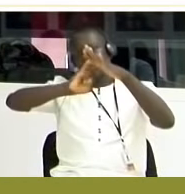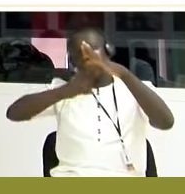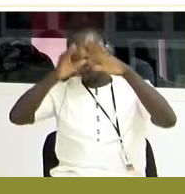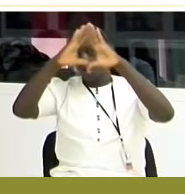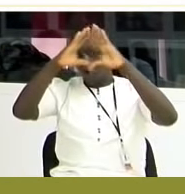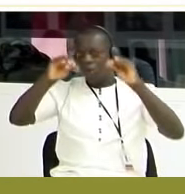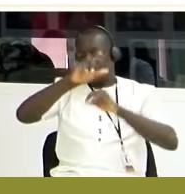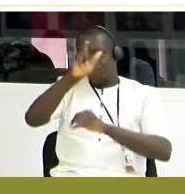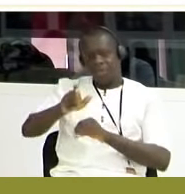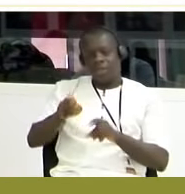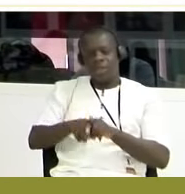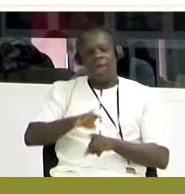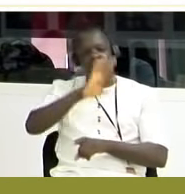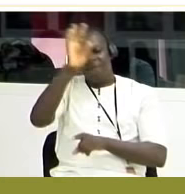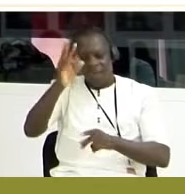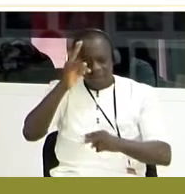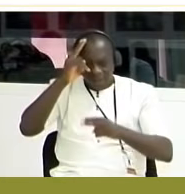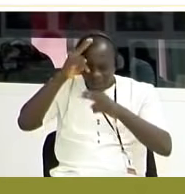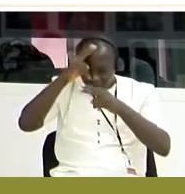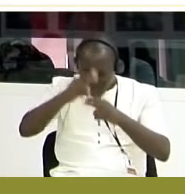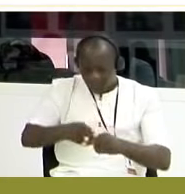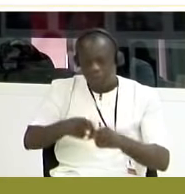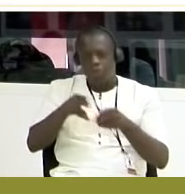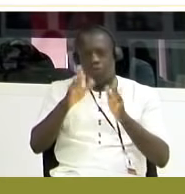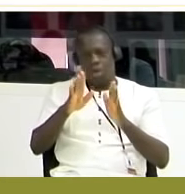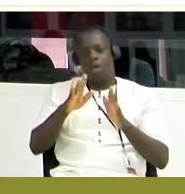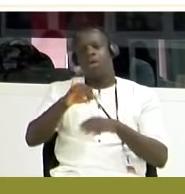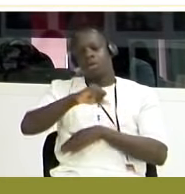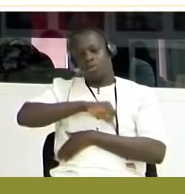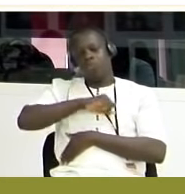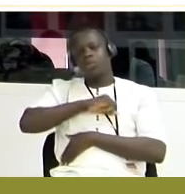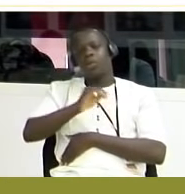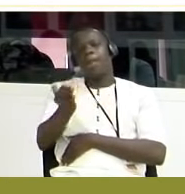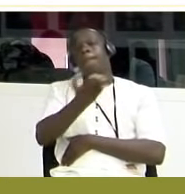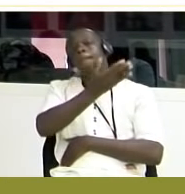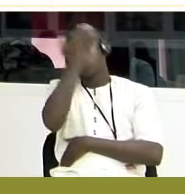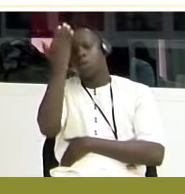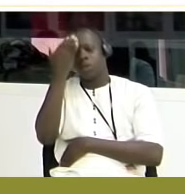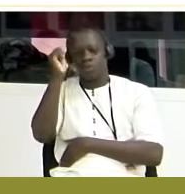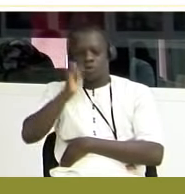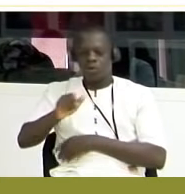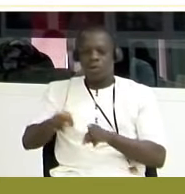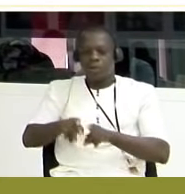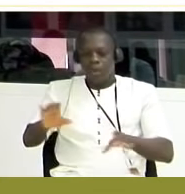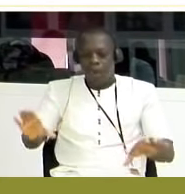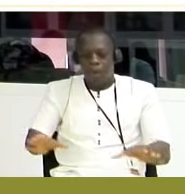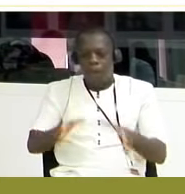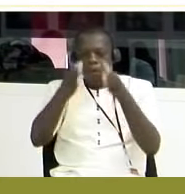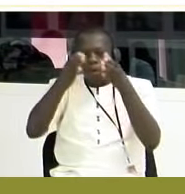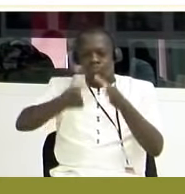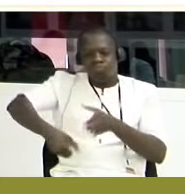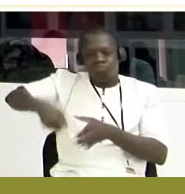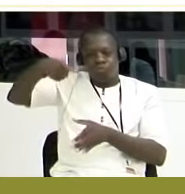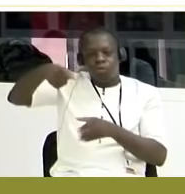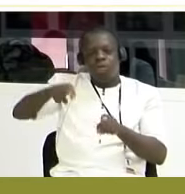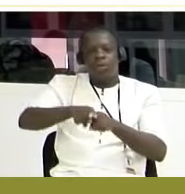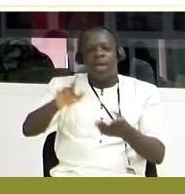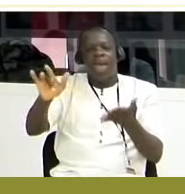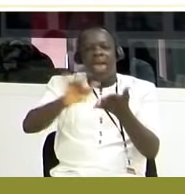were the one taking in the morning, they take out the chamber pots to empty them and wash them for us.